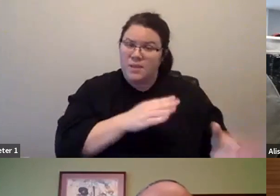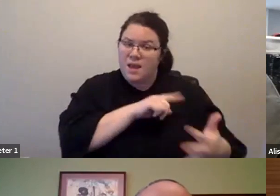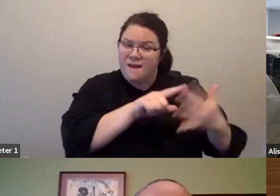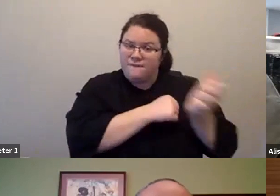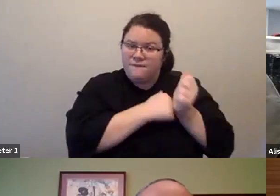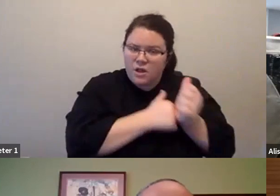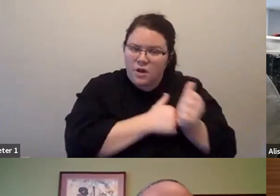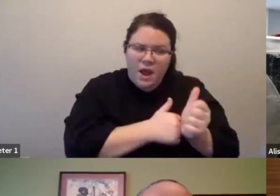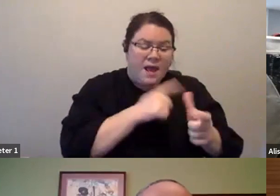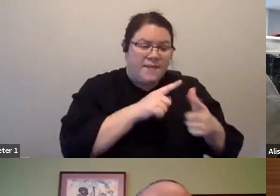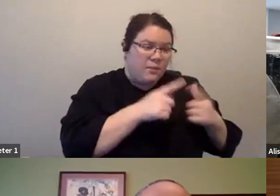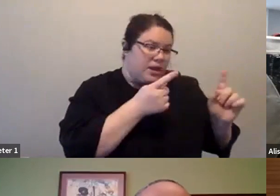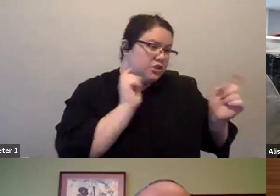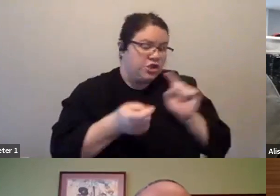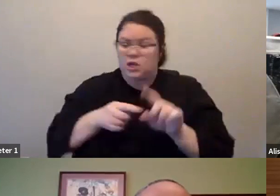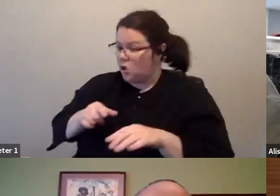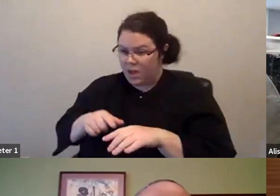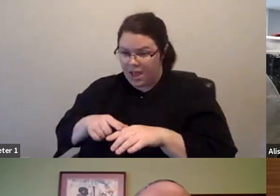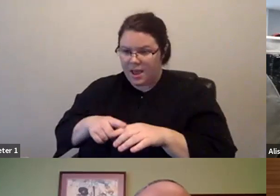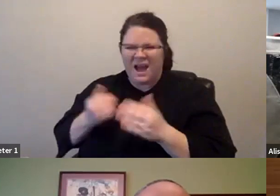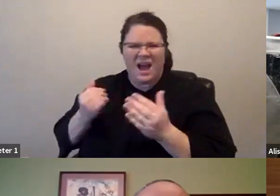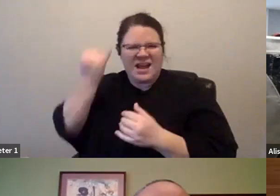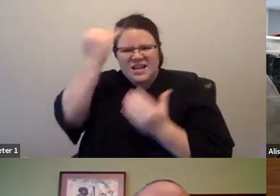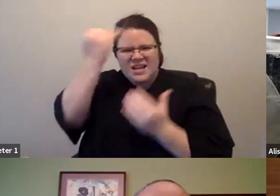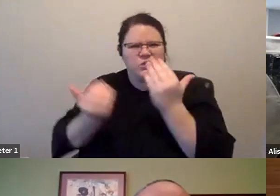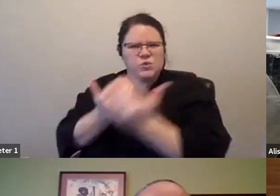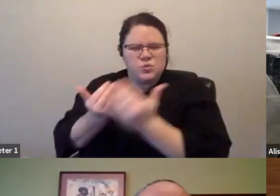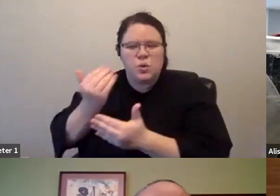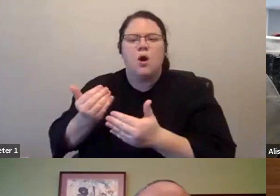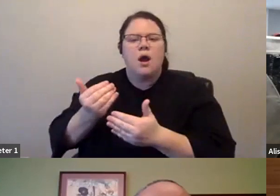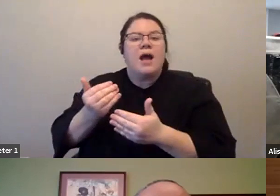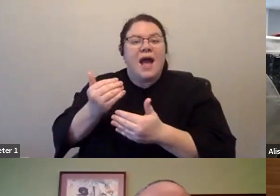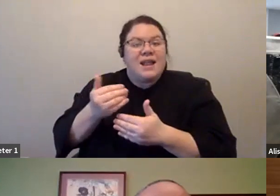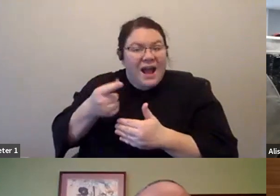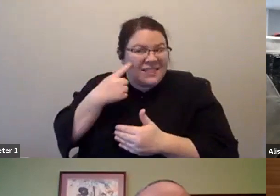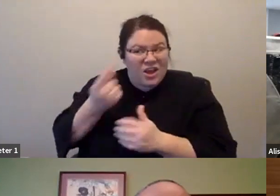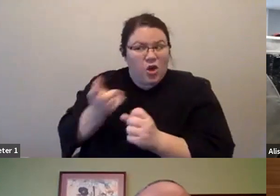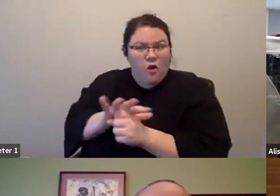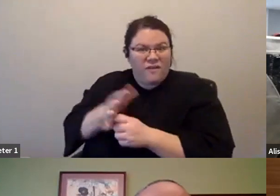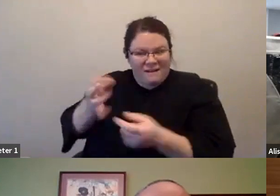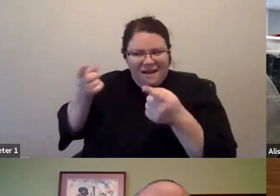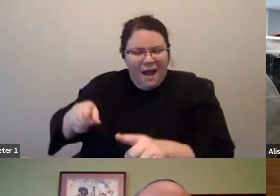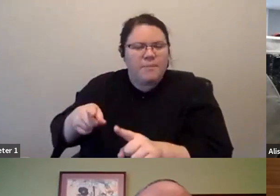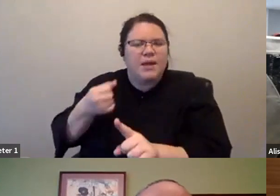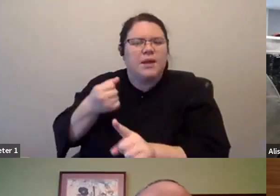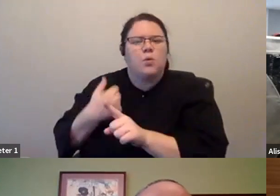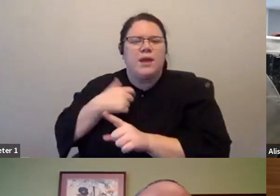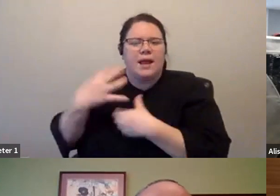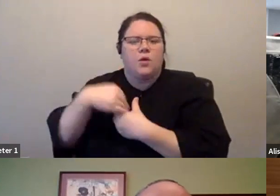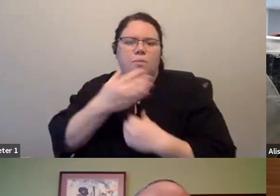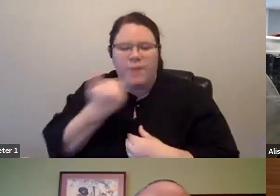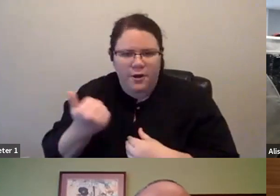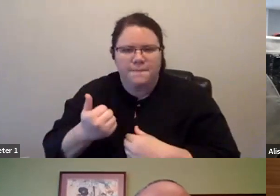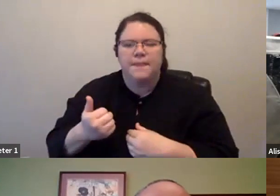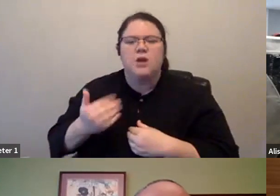kind of made us reimagine. And I think in some ways it made us more inclusive. So within my organization, I work for a particular line